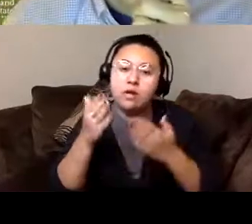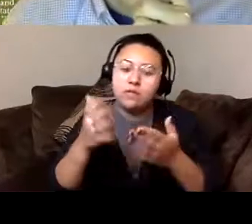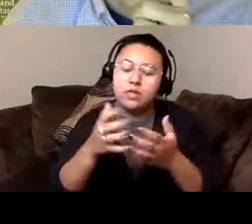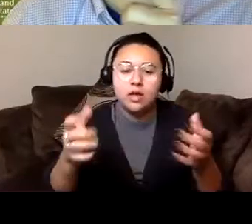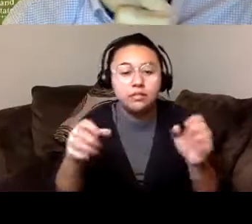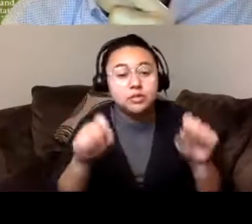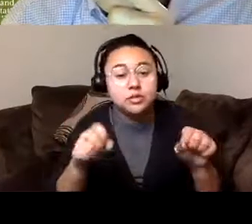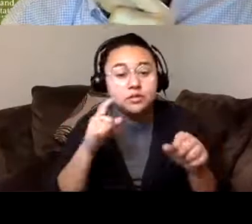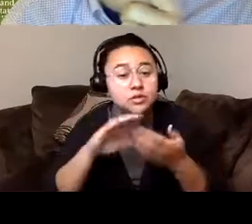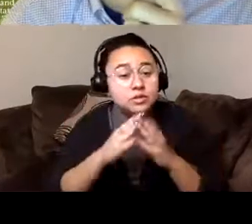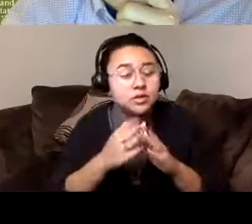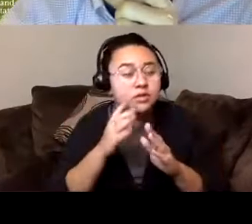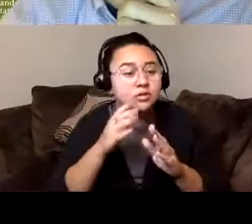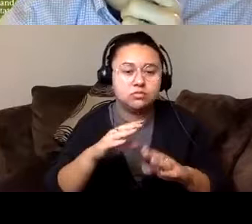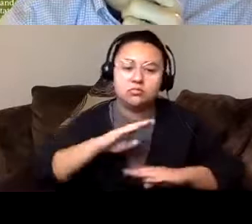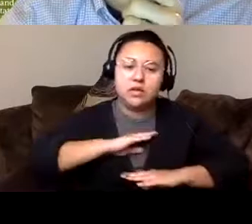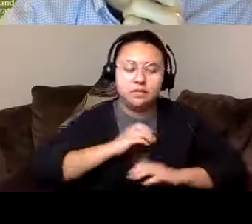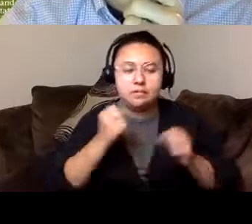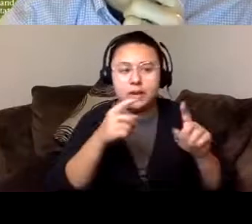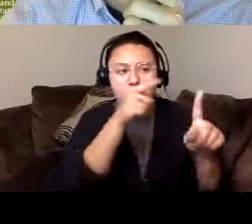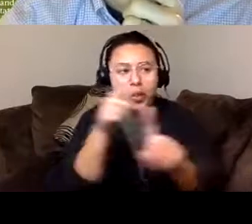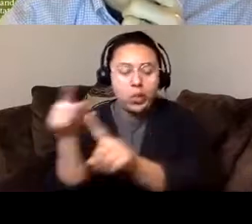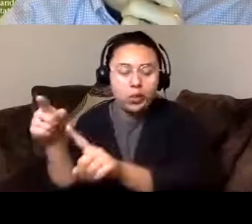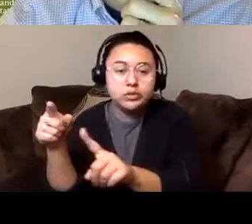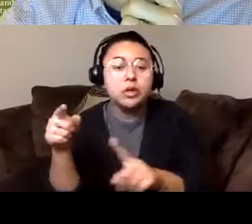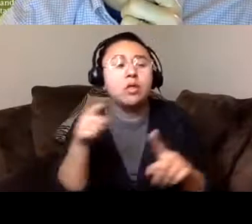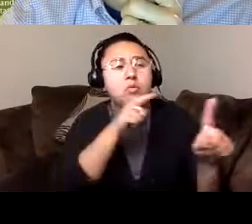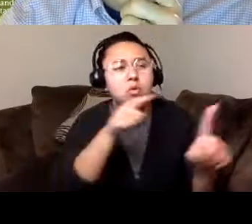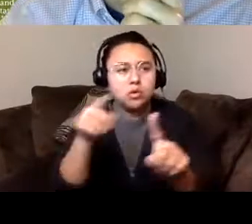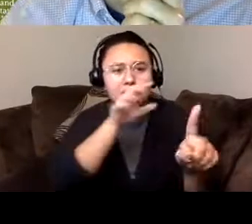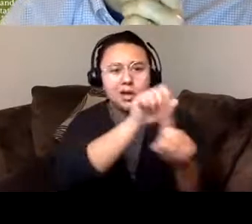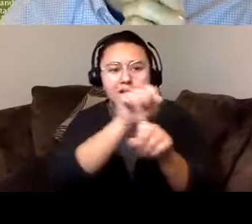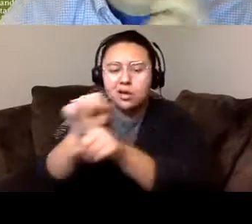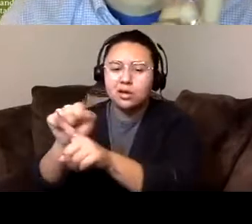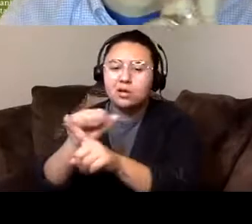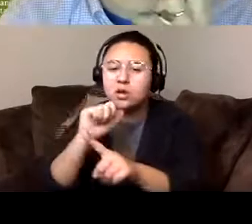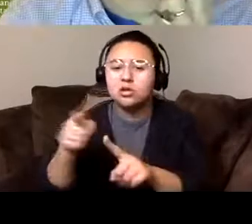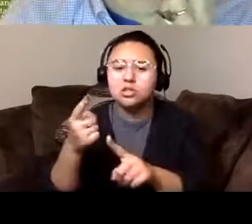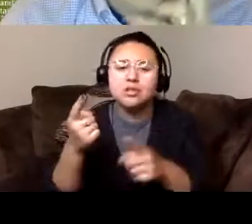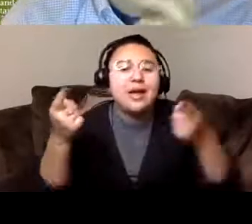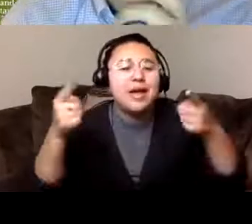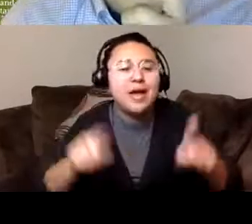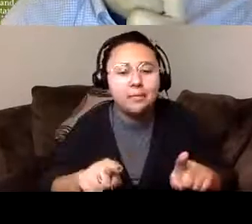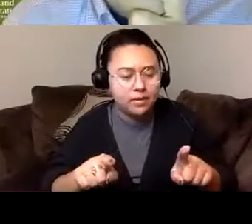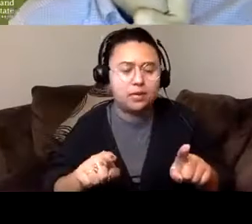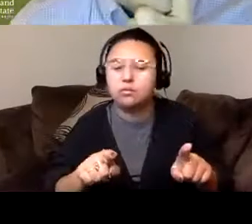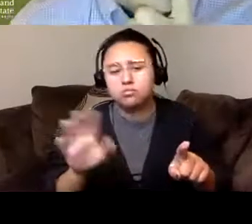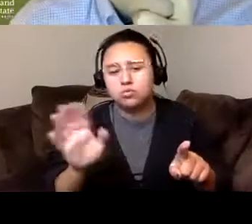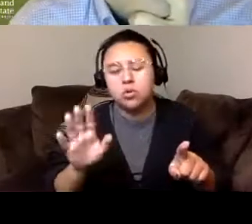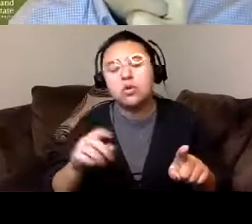of various goals, but that those goals aren't just going to be realized by default. They take intentional planning, thinking about